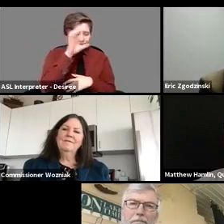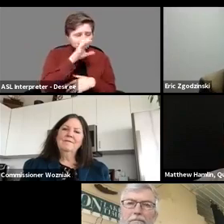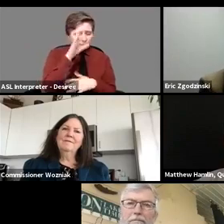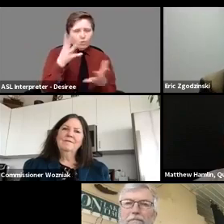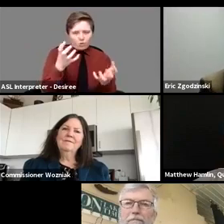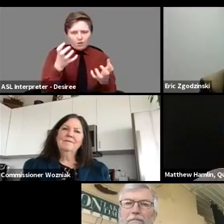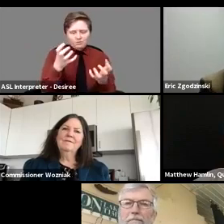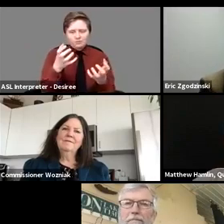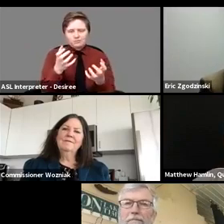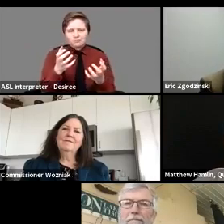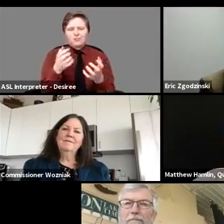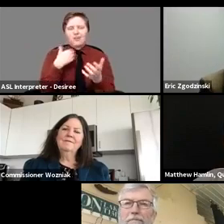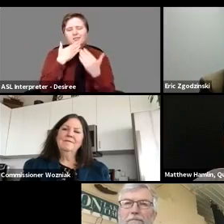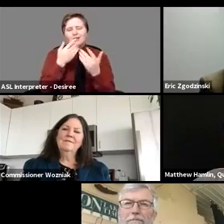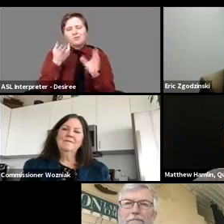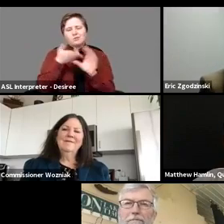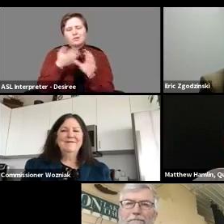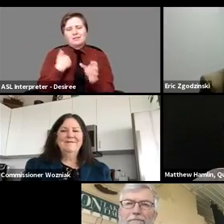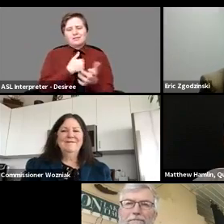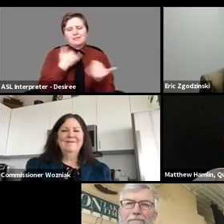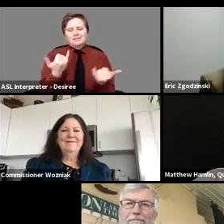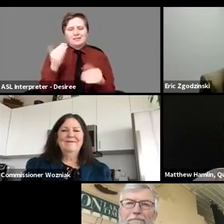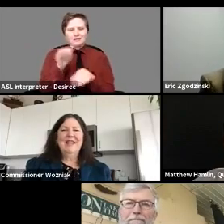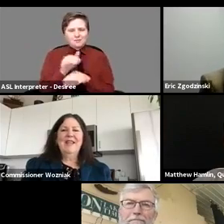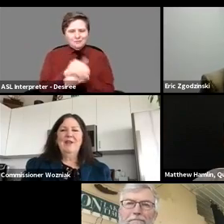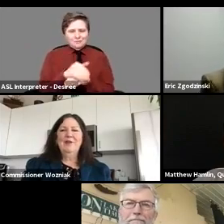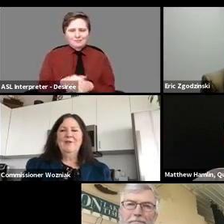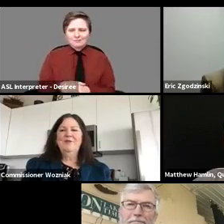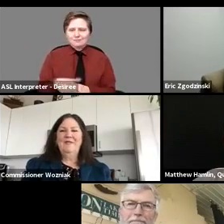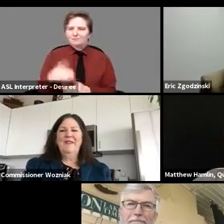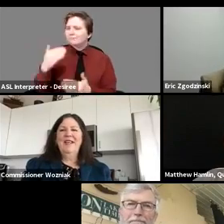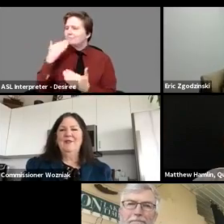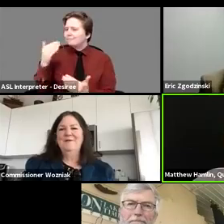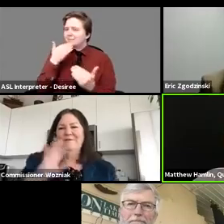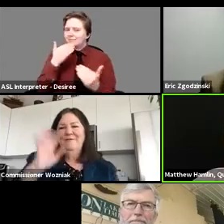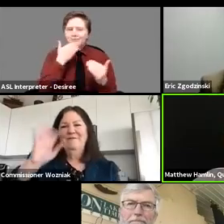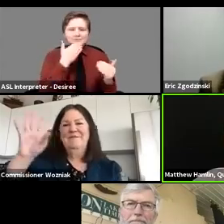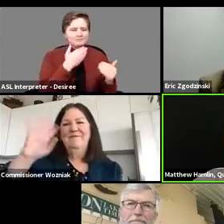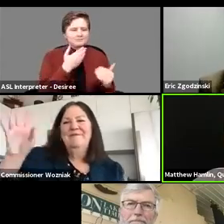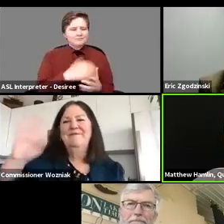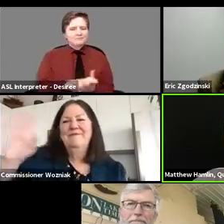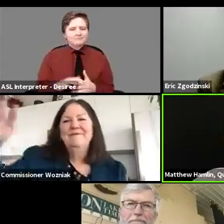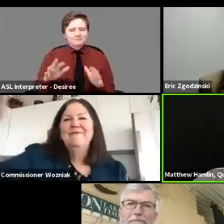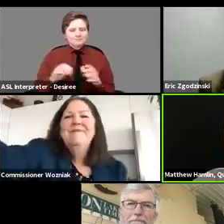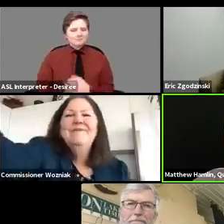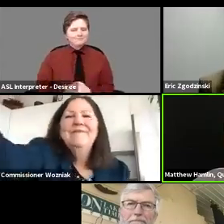to thank you for being with us this afternoon. Thank you. Thanks very much.